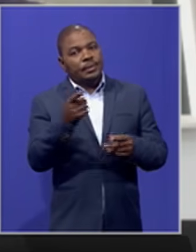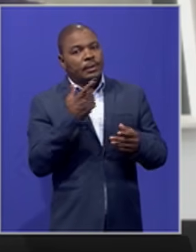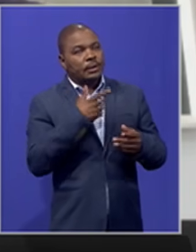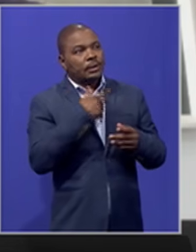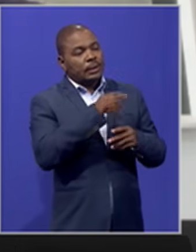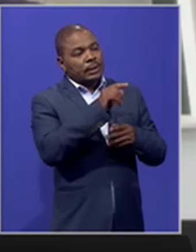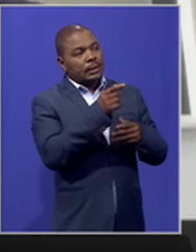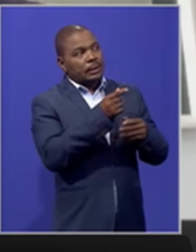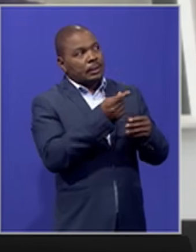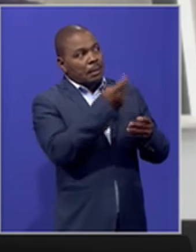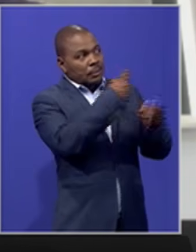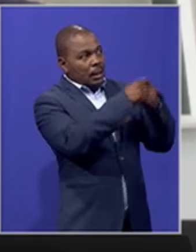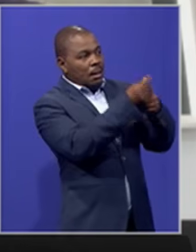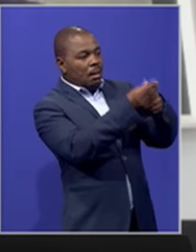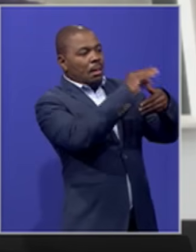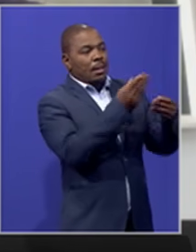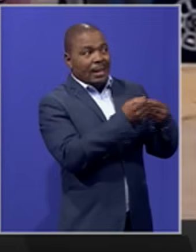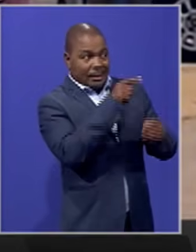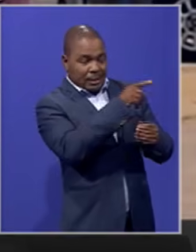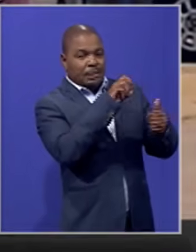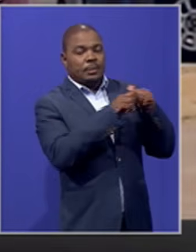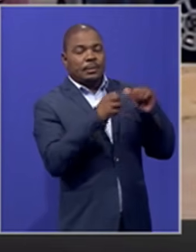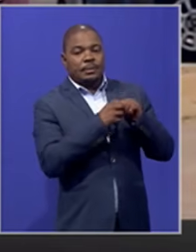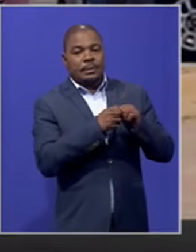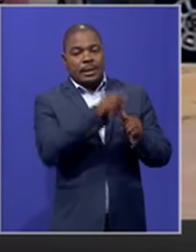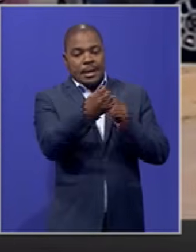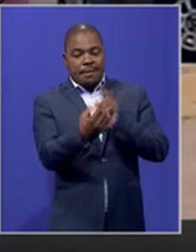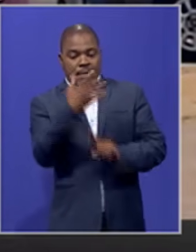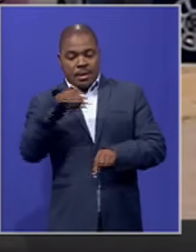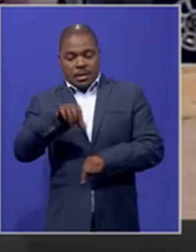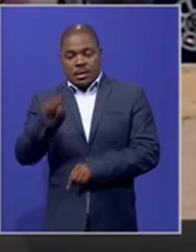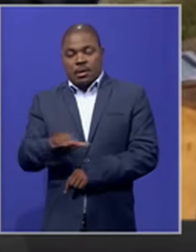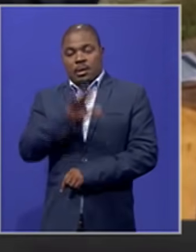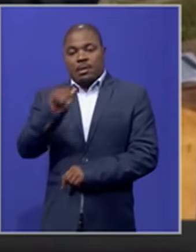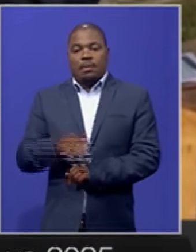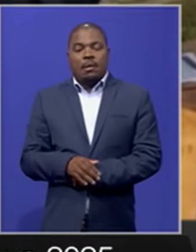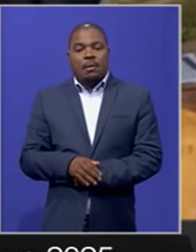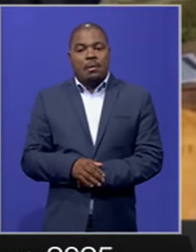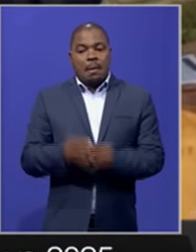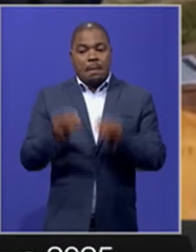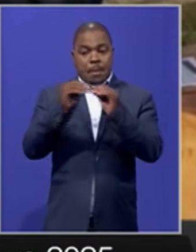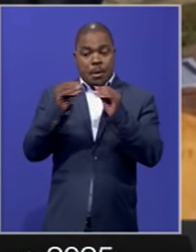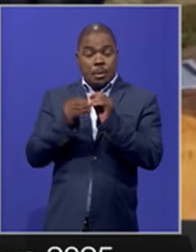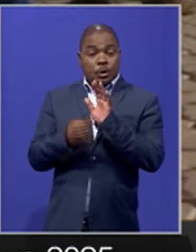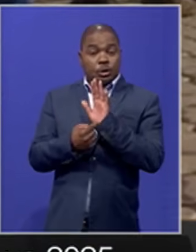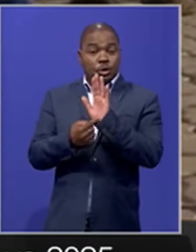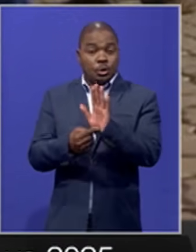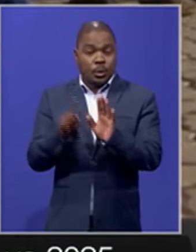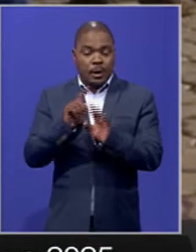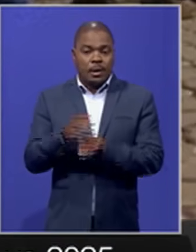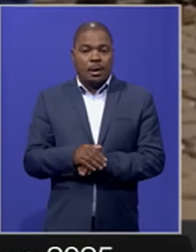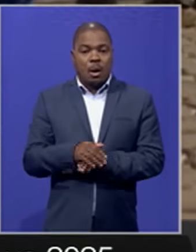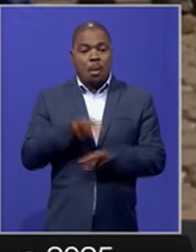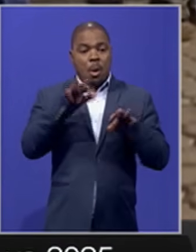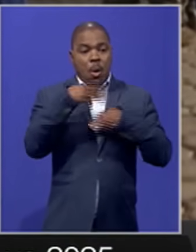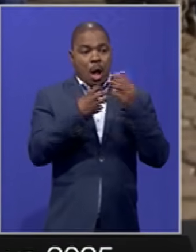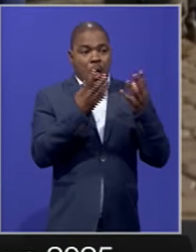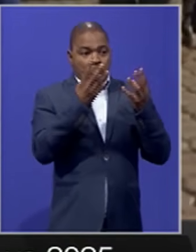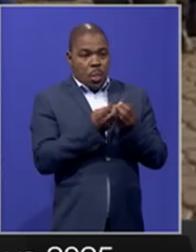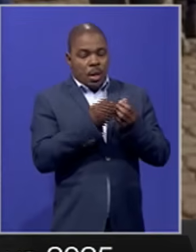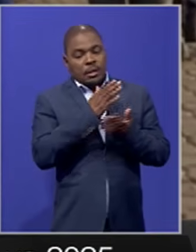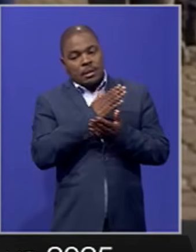trade tariffs. So that must have also affected us. Dipalopalo di bontšha gape gore tlhokego ya mešomo e fokotšegile